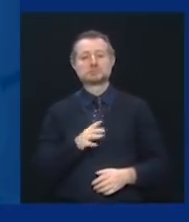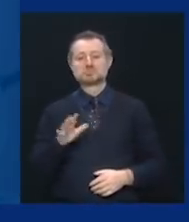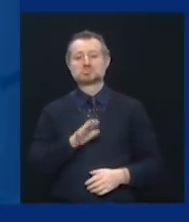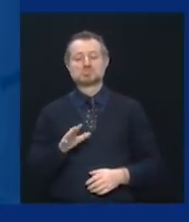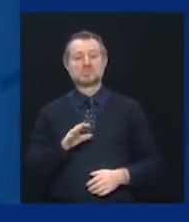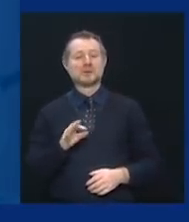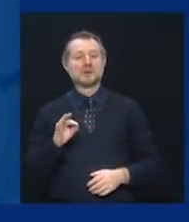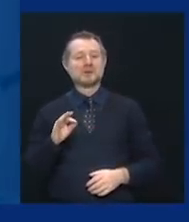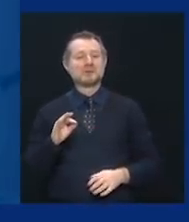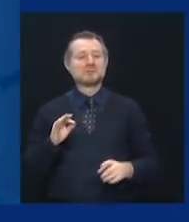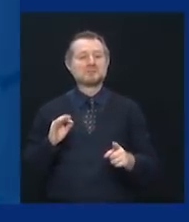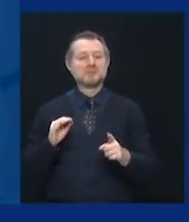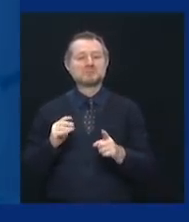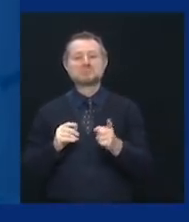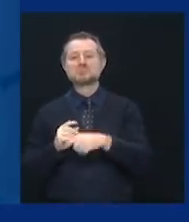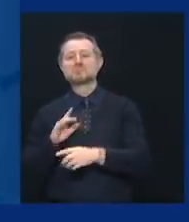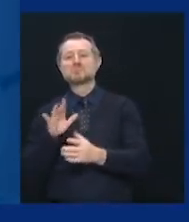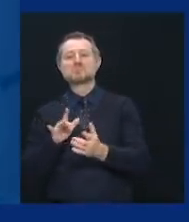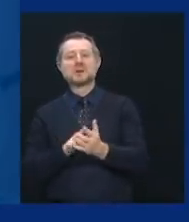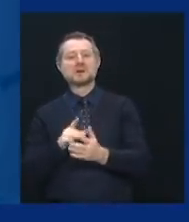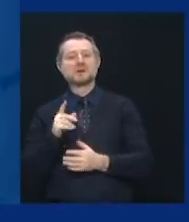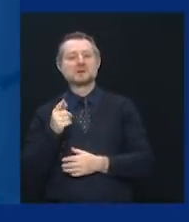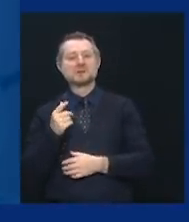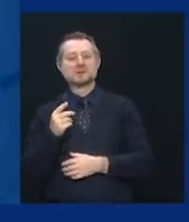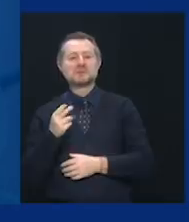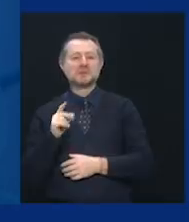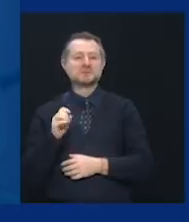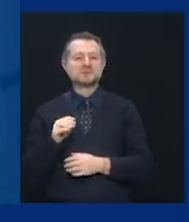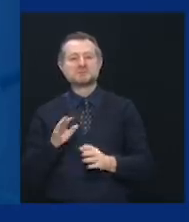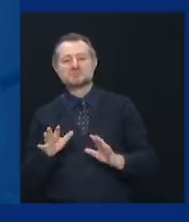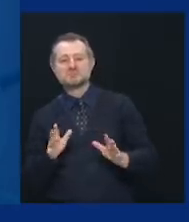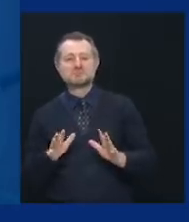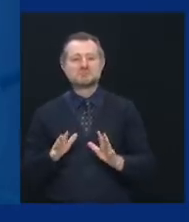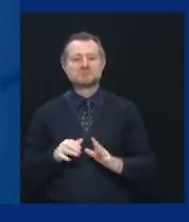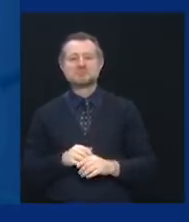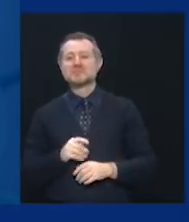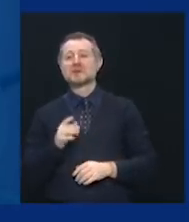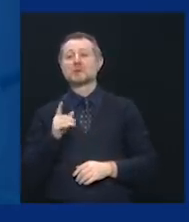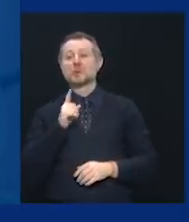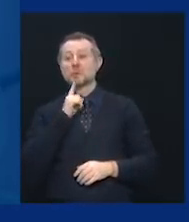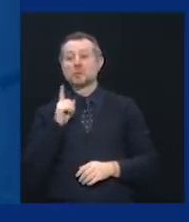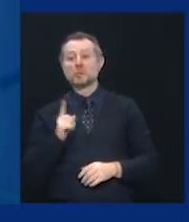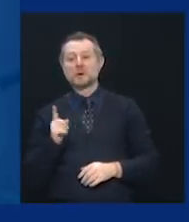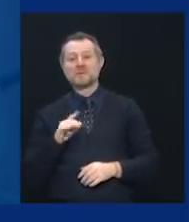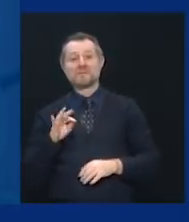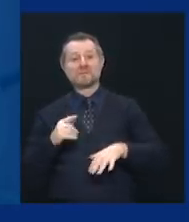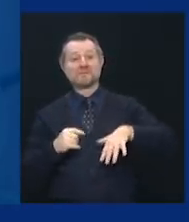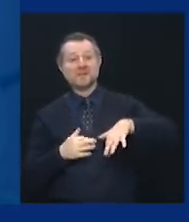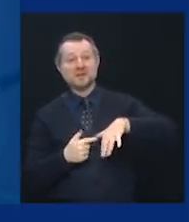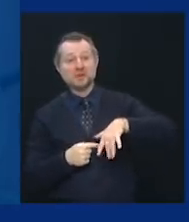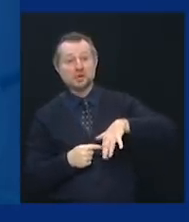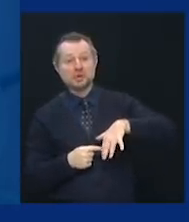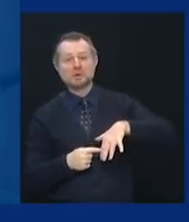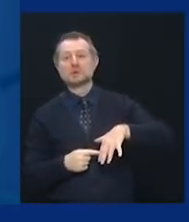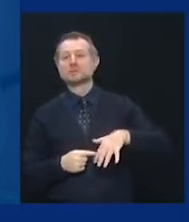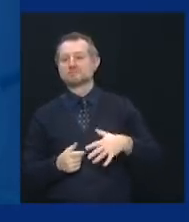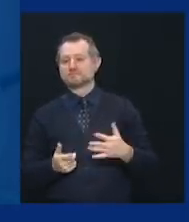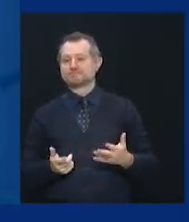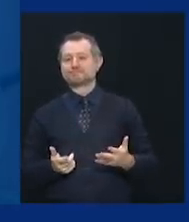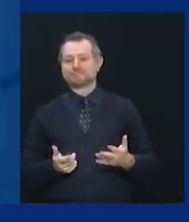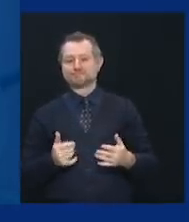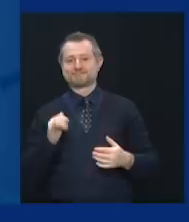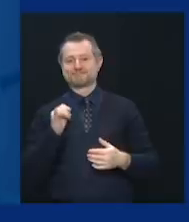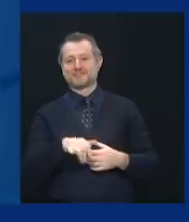Mid-Hudson. But where are you lowest? You're lowest in the Finger Lakes, which makes sense because that's where you